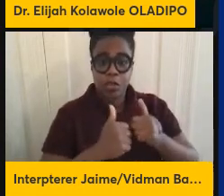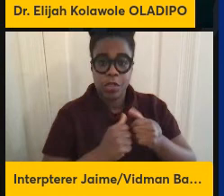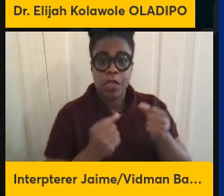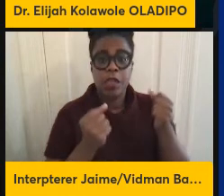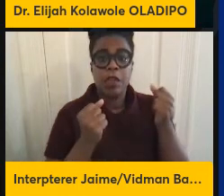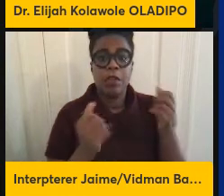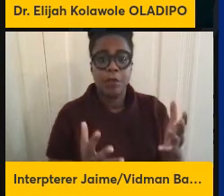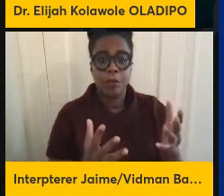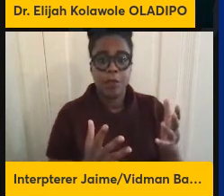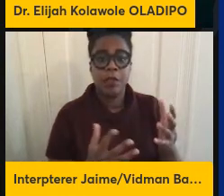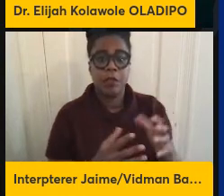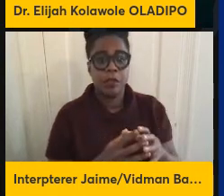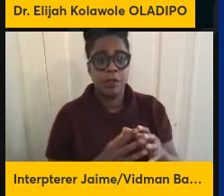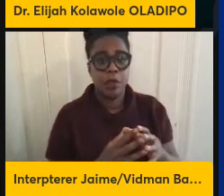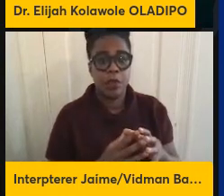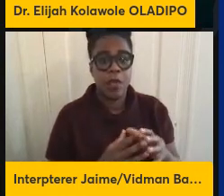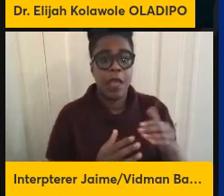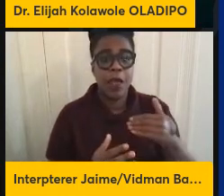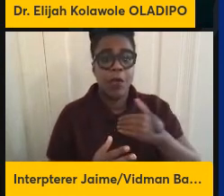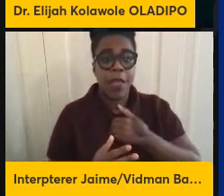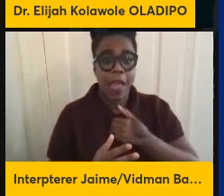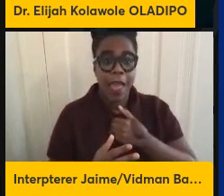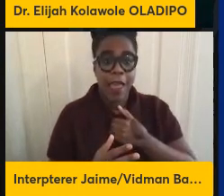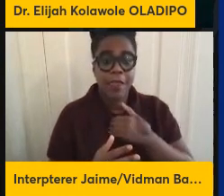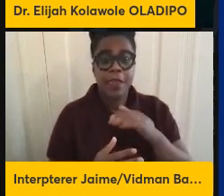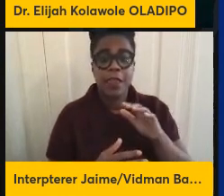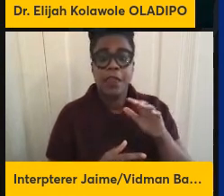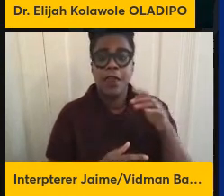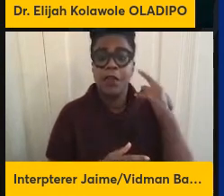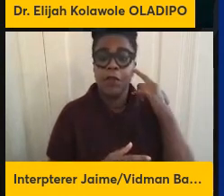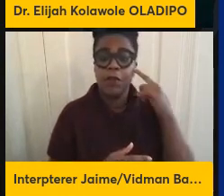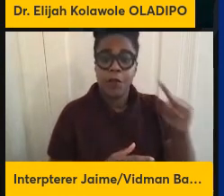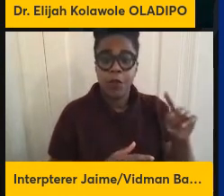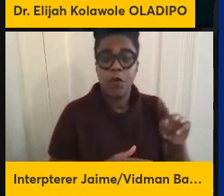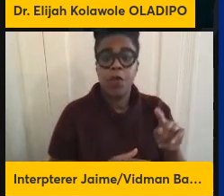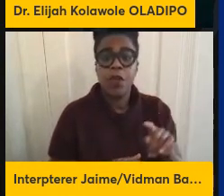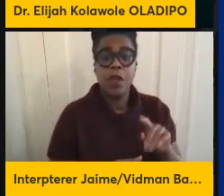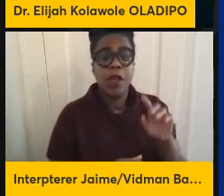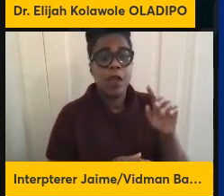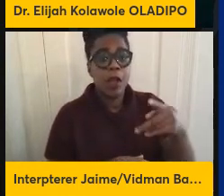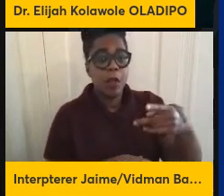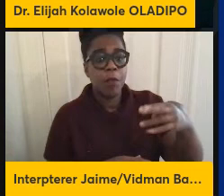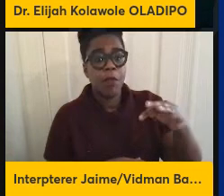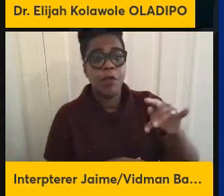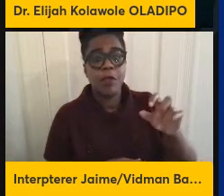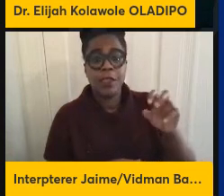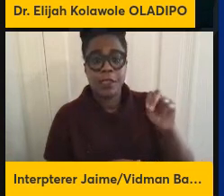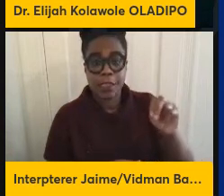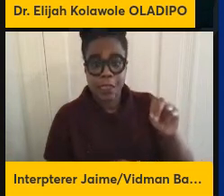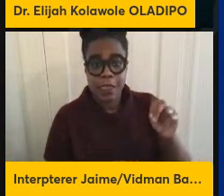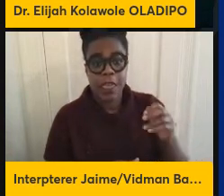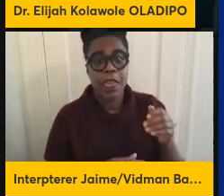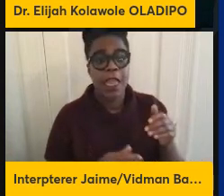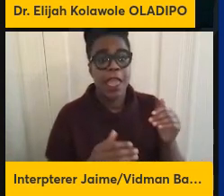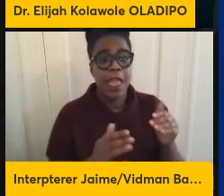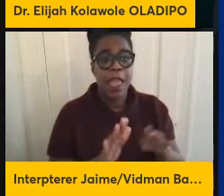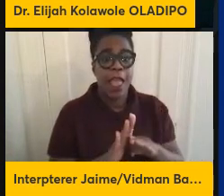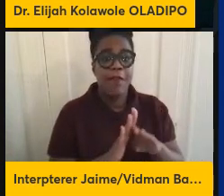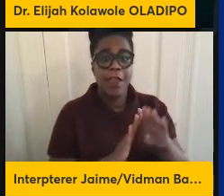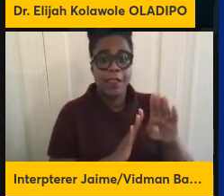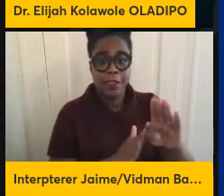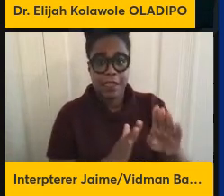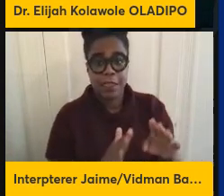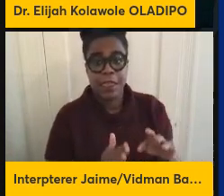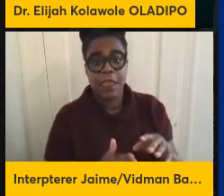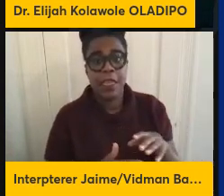vaccine, and we added our adjuvant to it because protein subunit vaccine has its limitation, and once the limitation